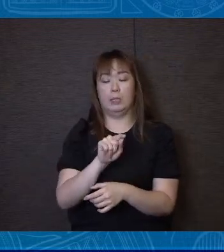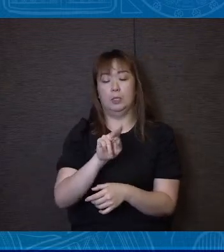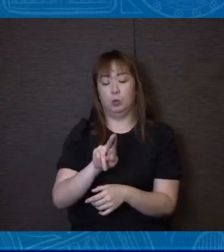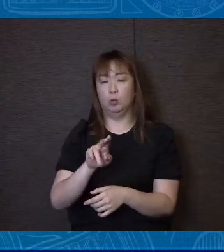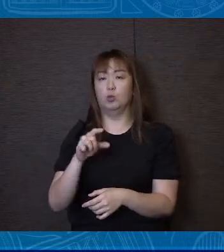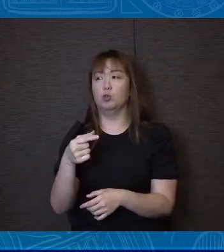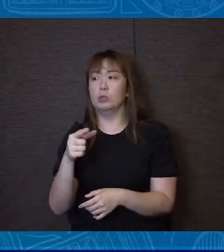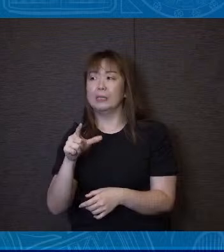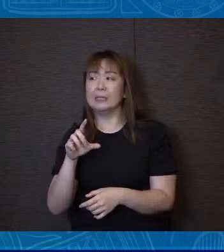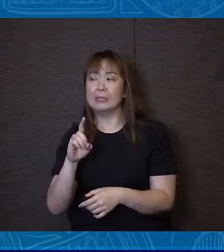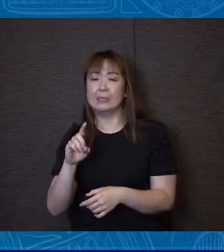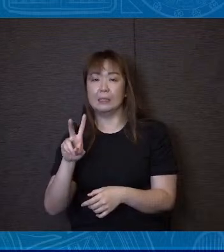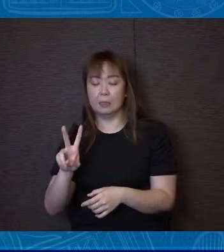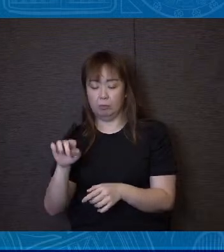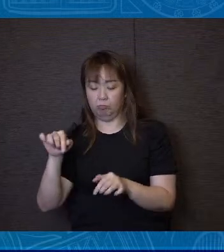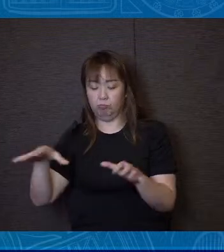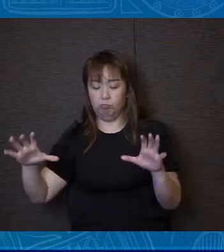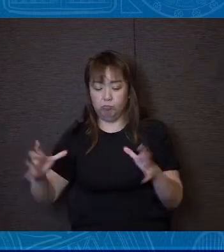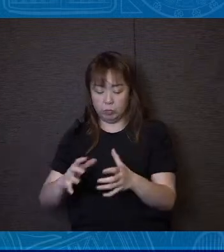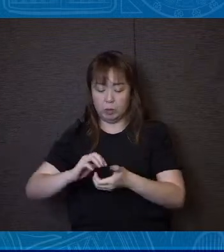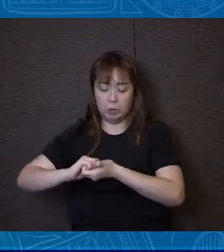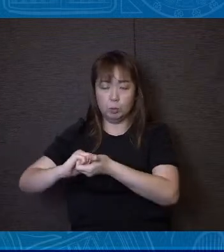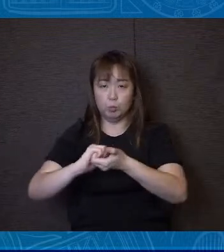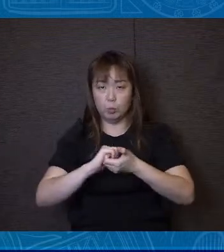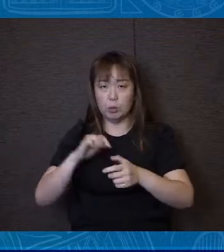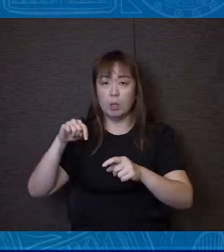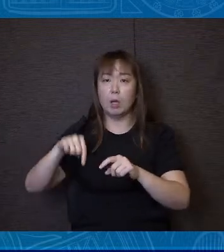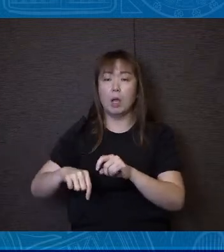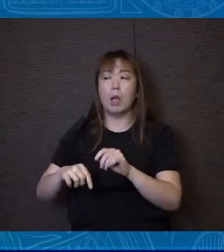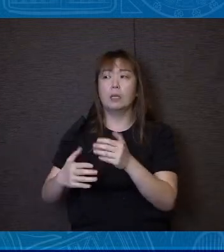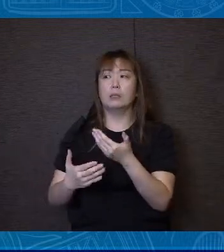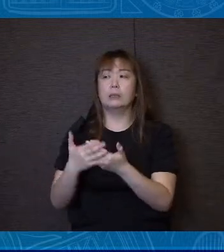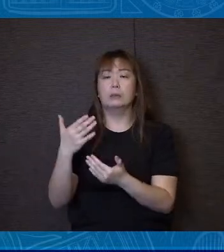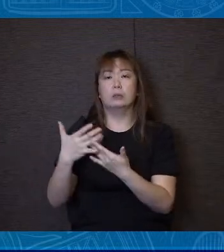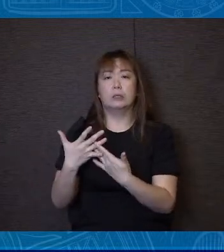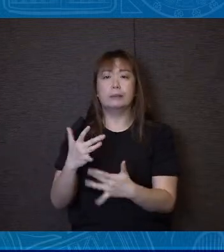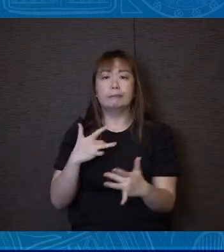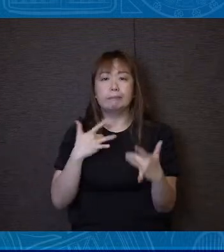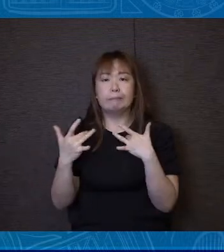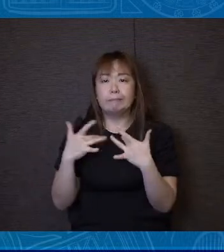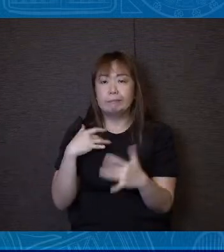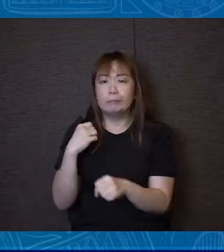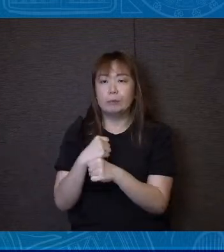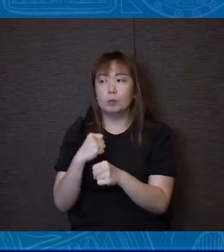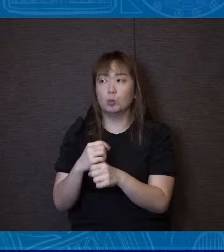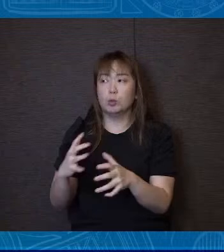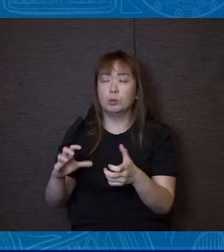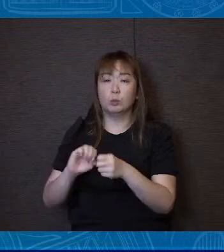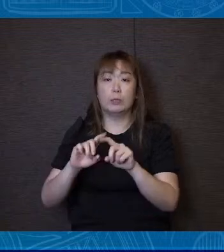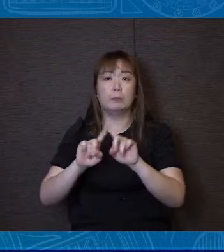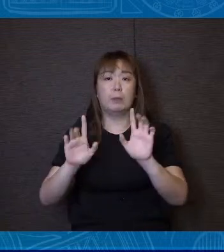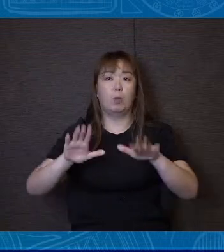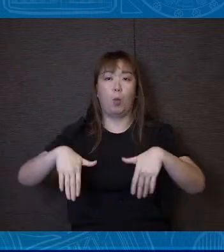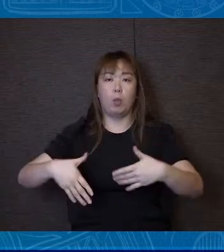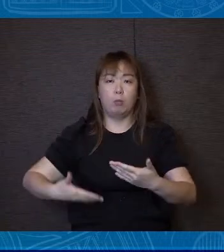set these standards so that it is, as Amir said, easier to roll out as and when it becomes available.